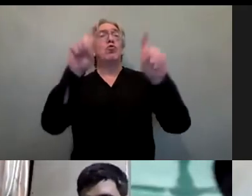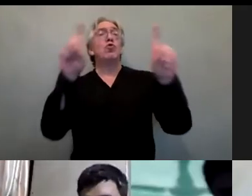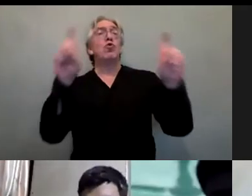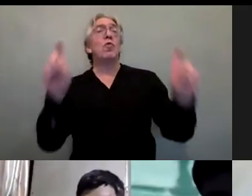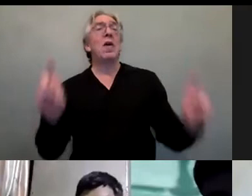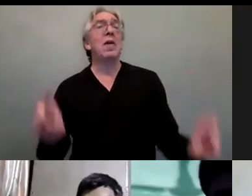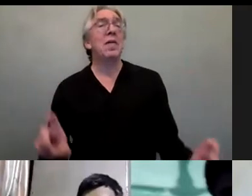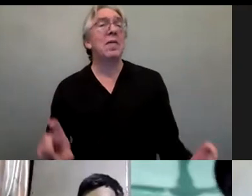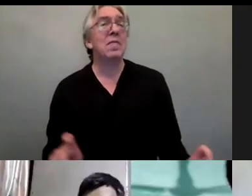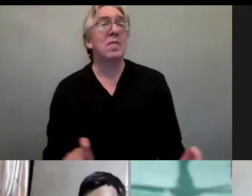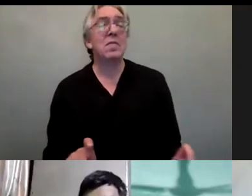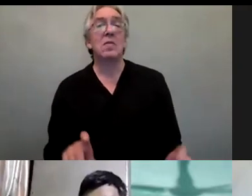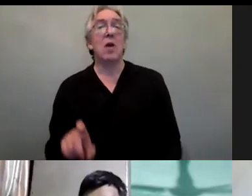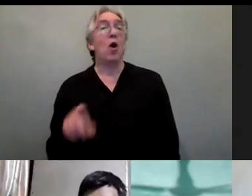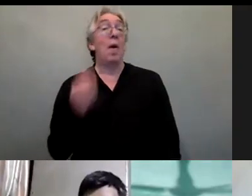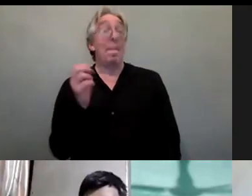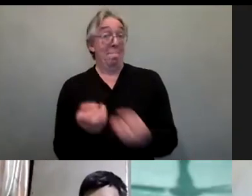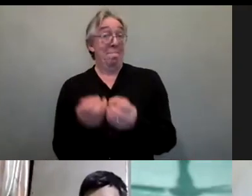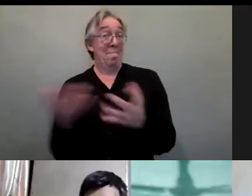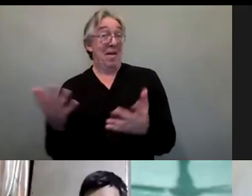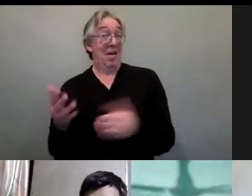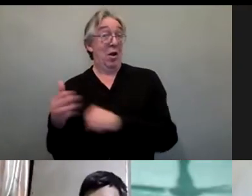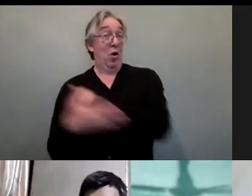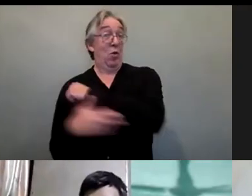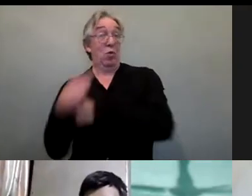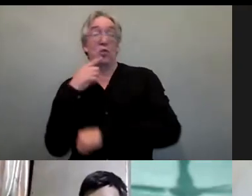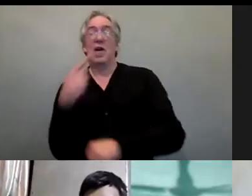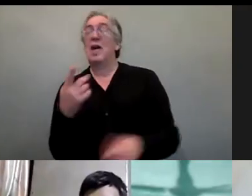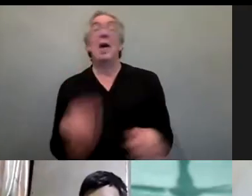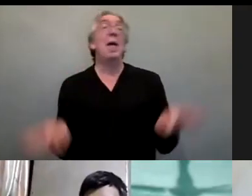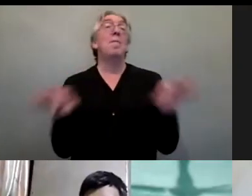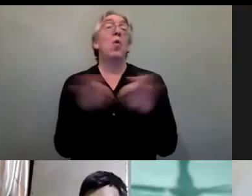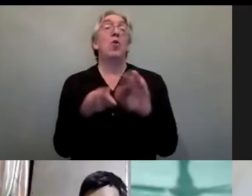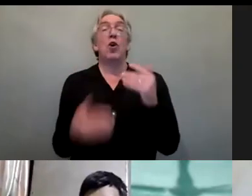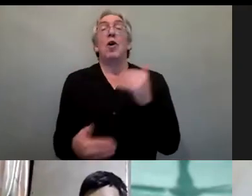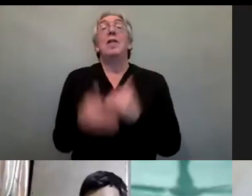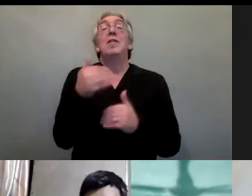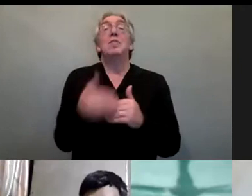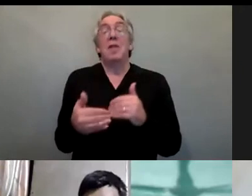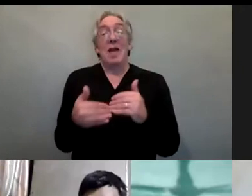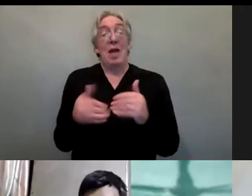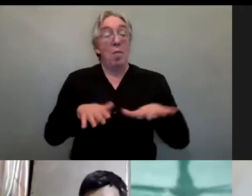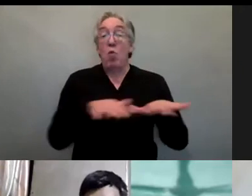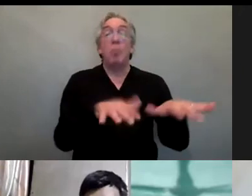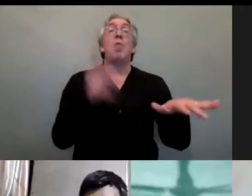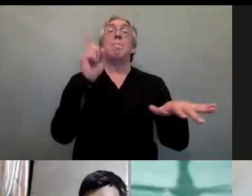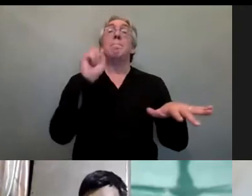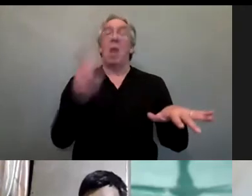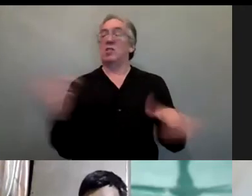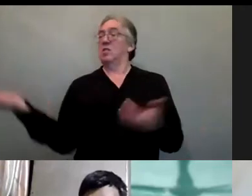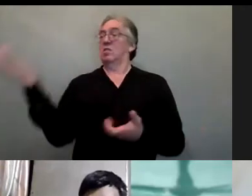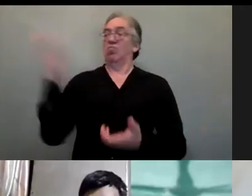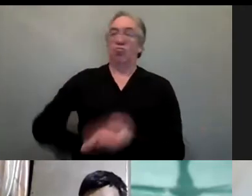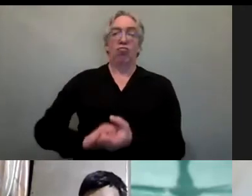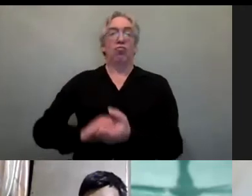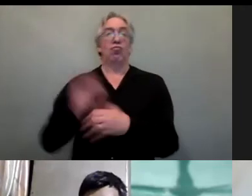multiple stakeholders is really critical to success. So for instance, without the private sector, in many